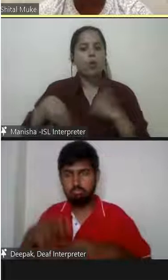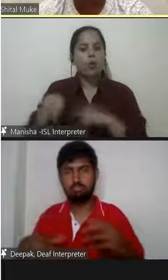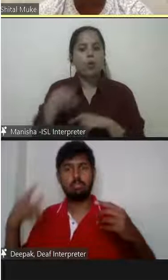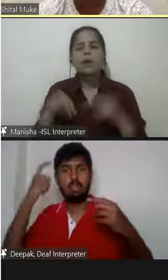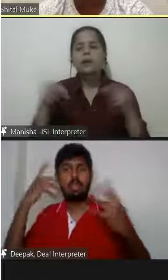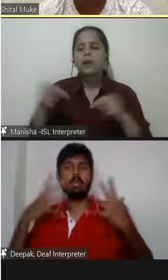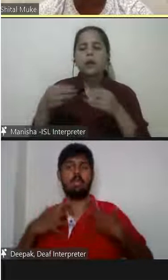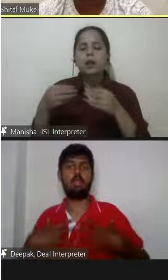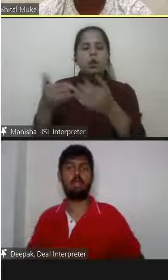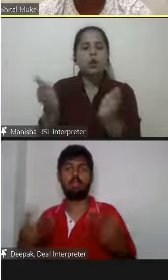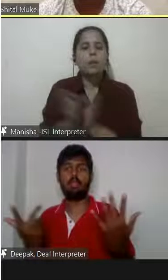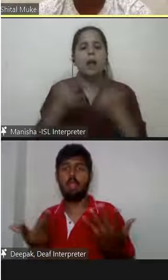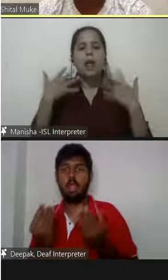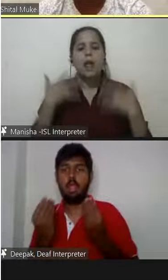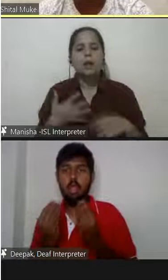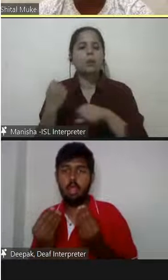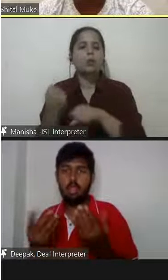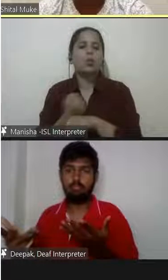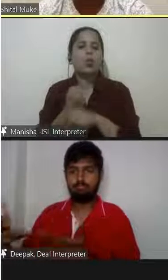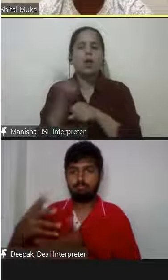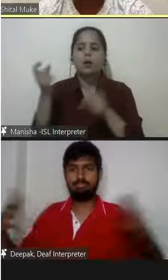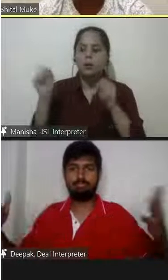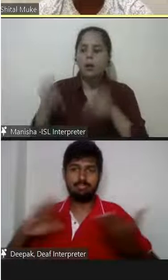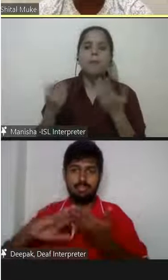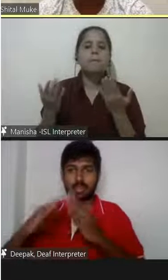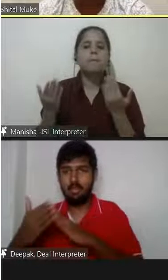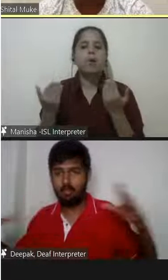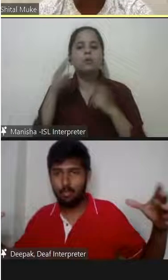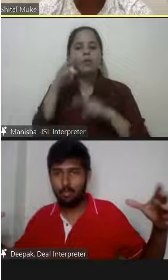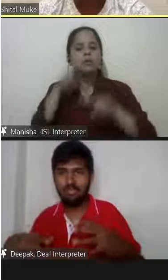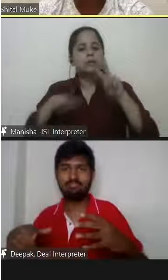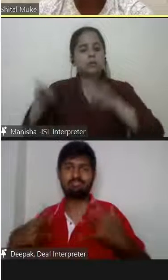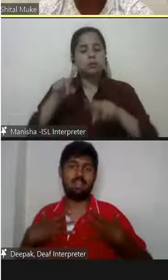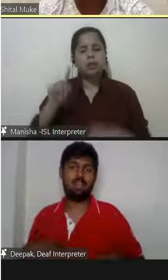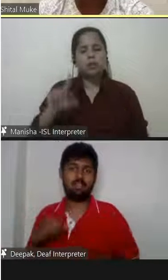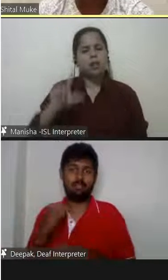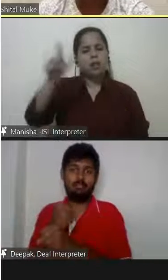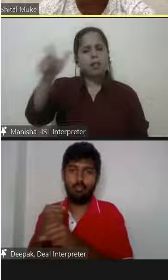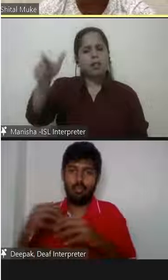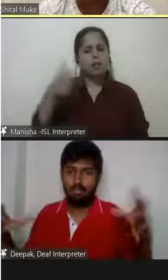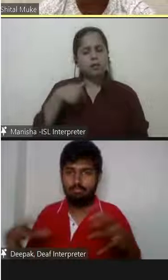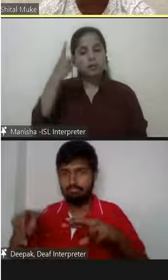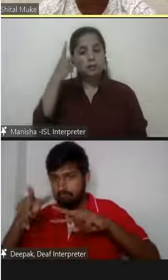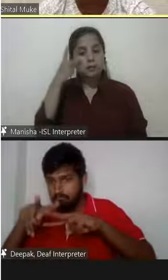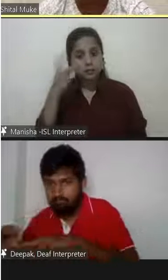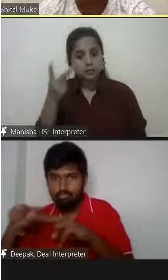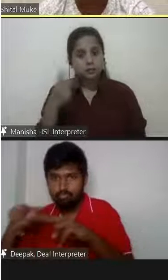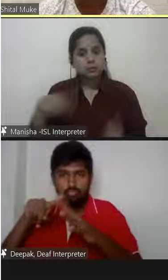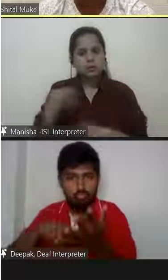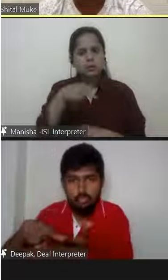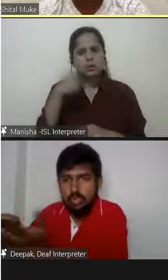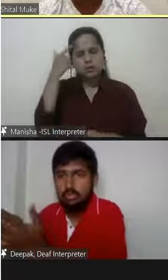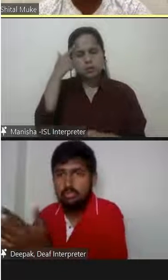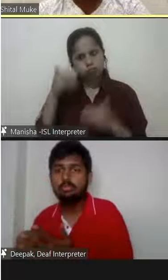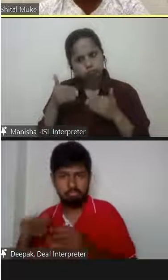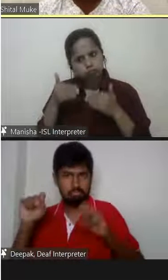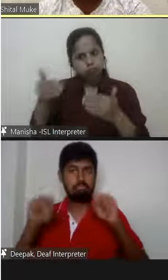health workers' capabilities. So later on, taking this approach